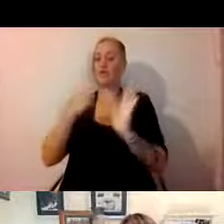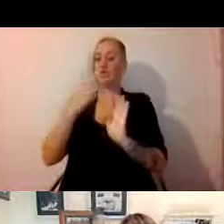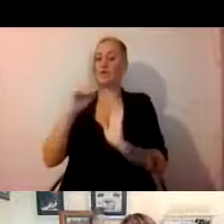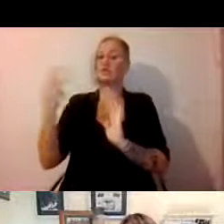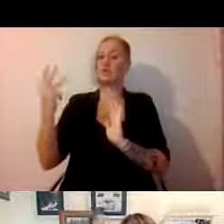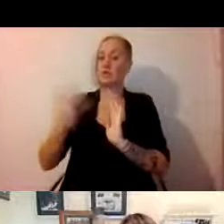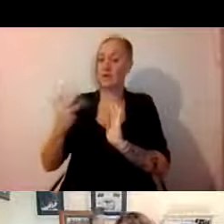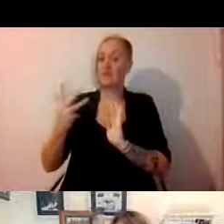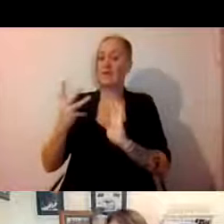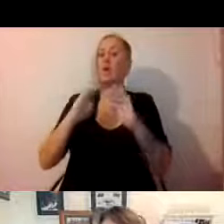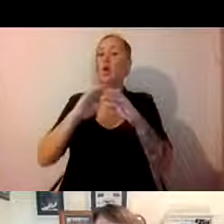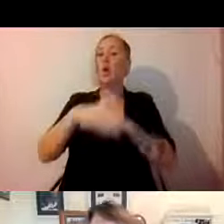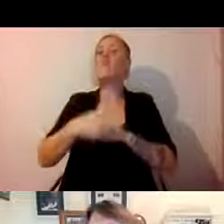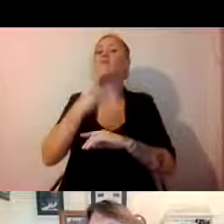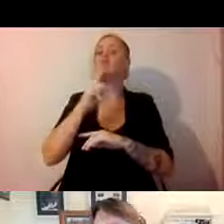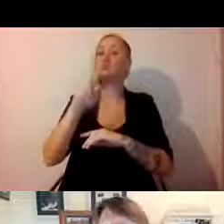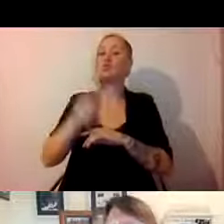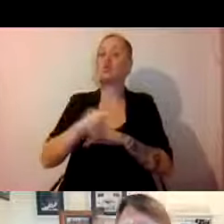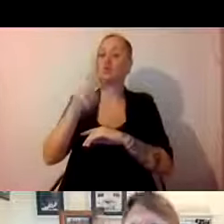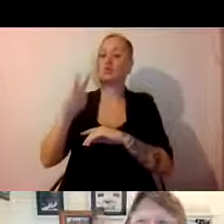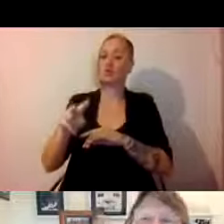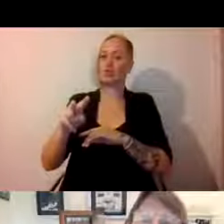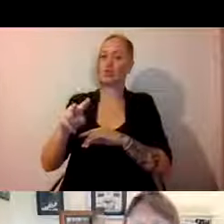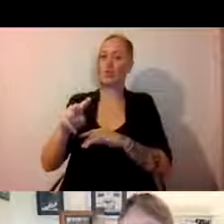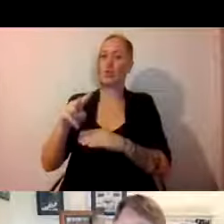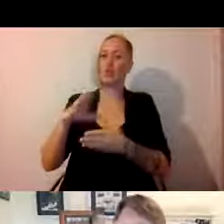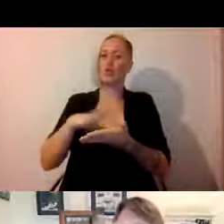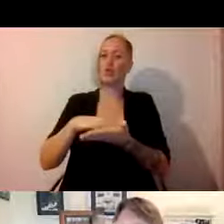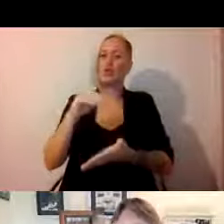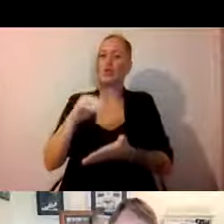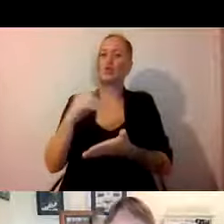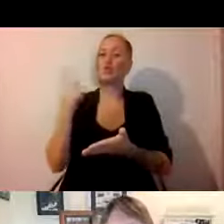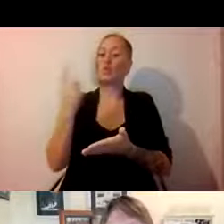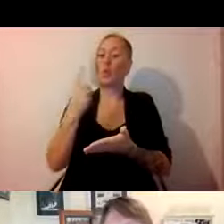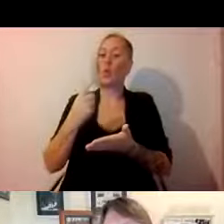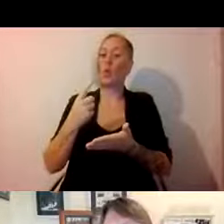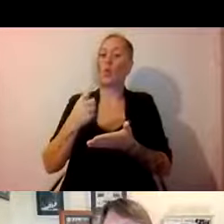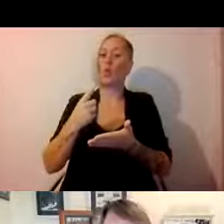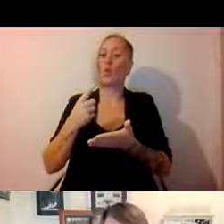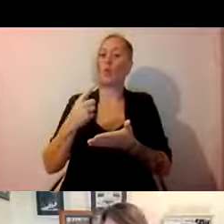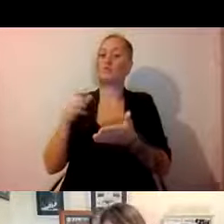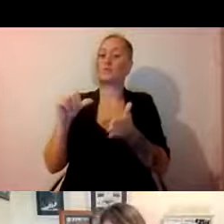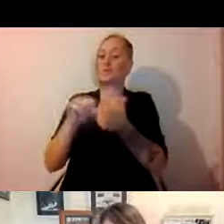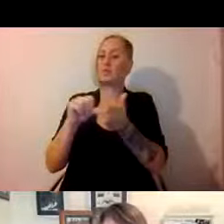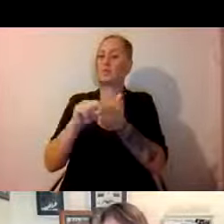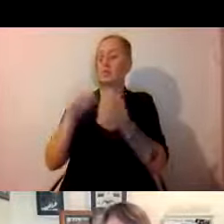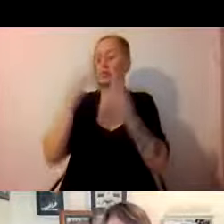over 122 GAMSAT students whose tuition fees have helped raise over